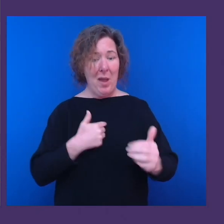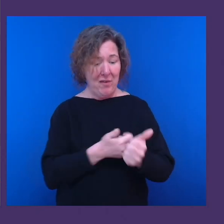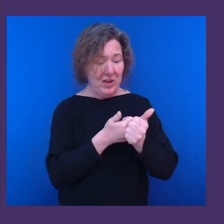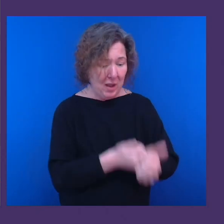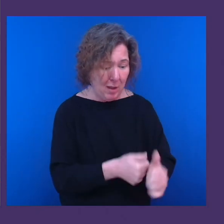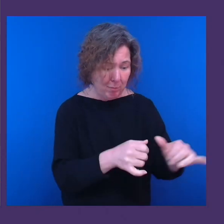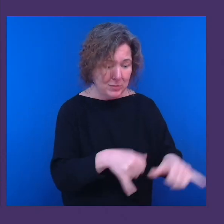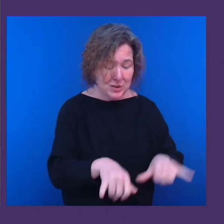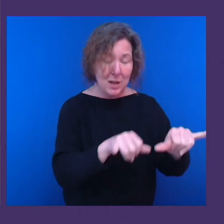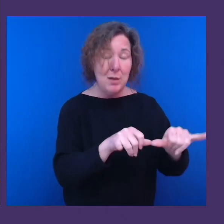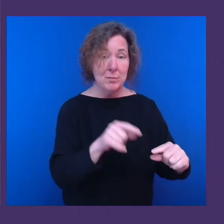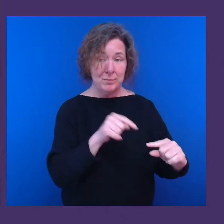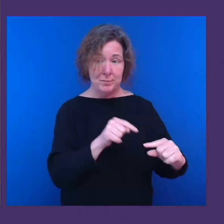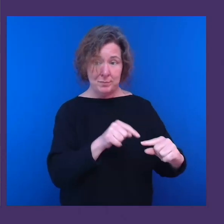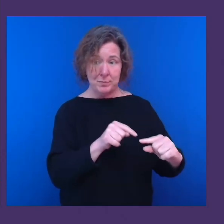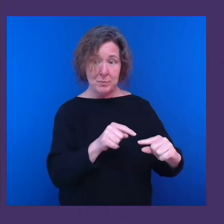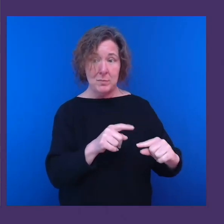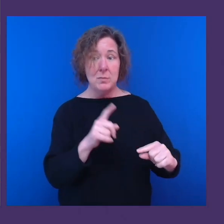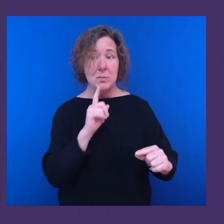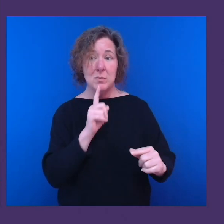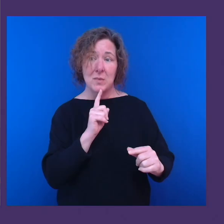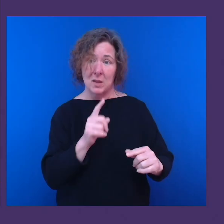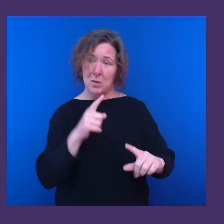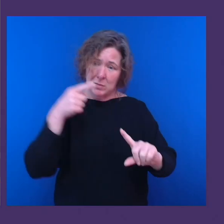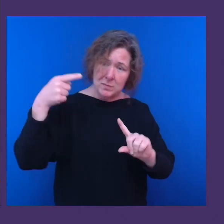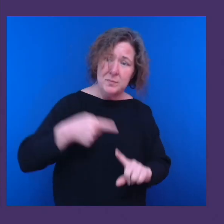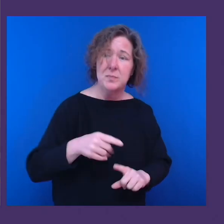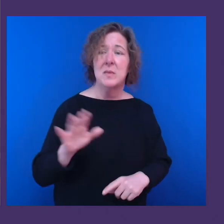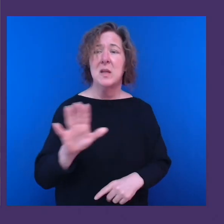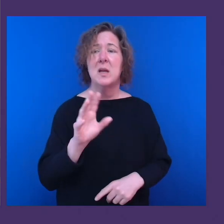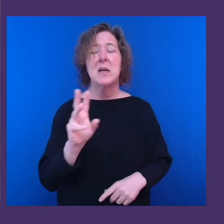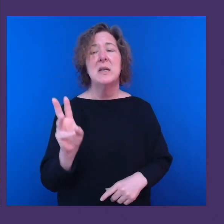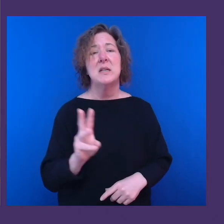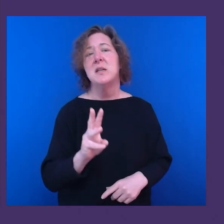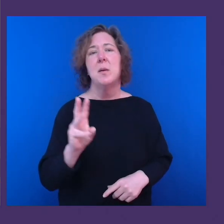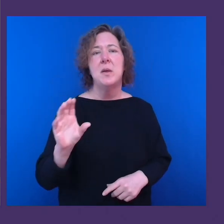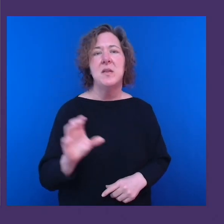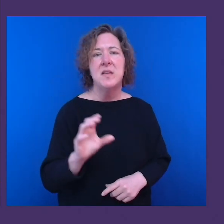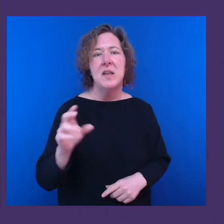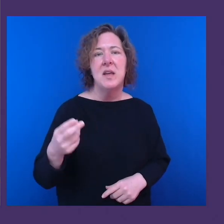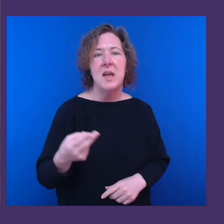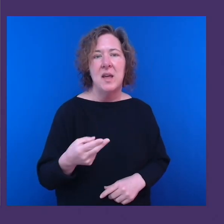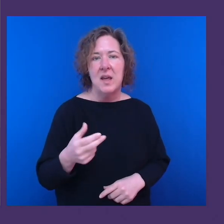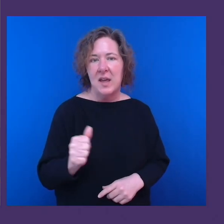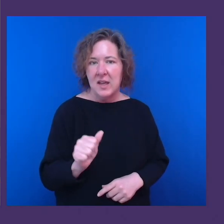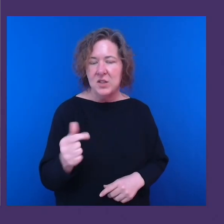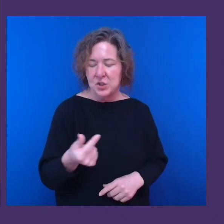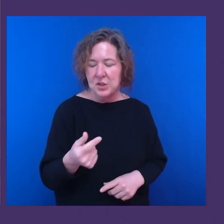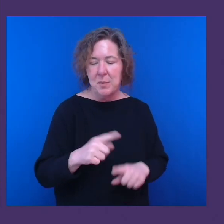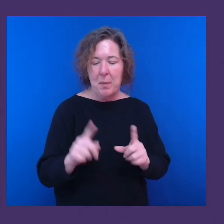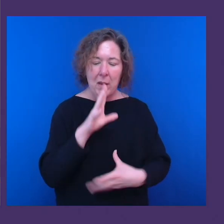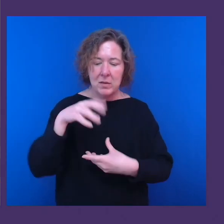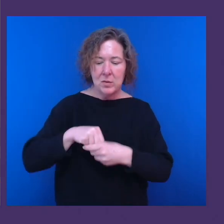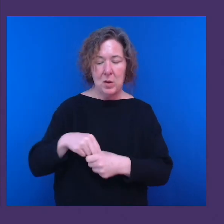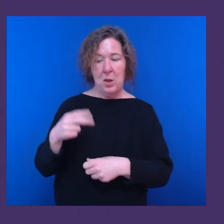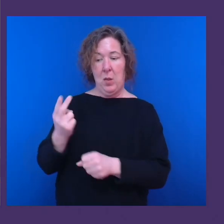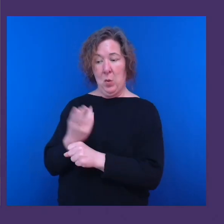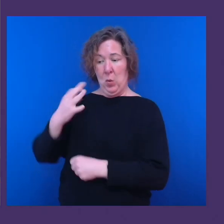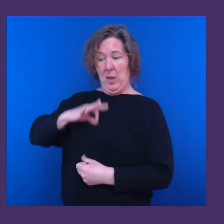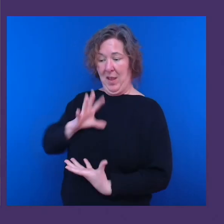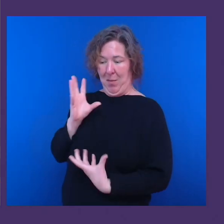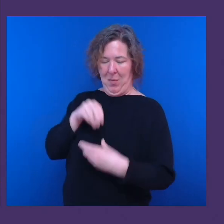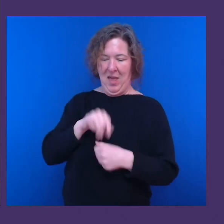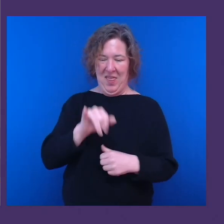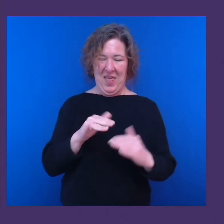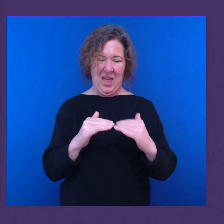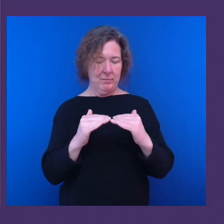is very much rooted in WCAG, but they're also including usability as part of those baseline standards.